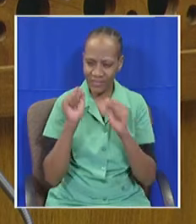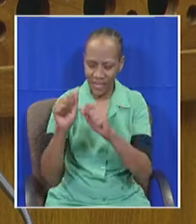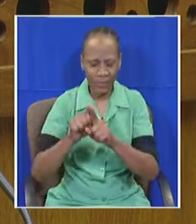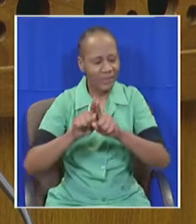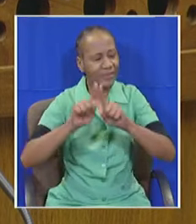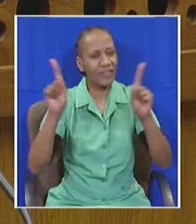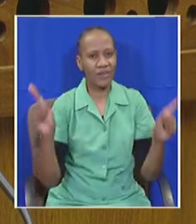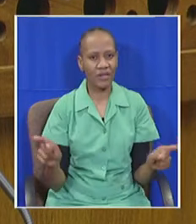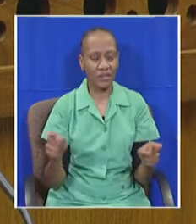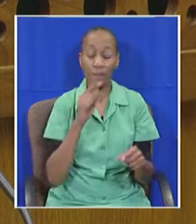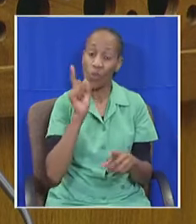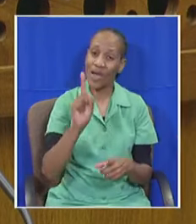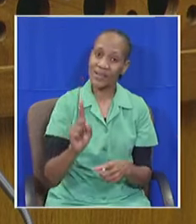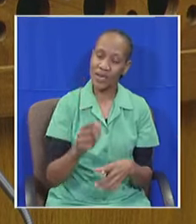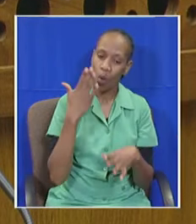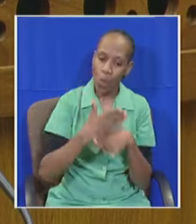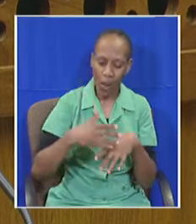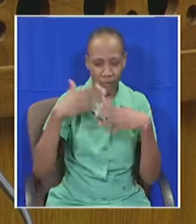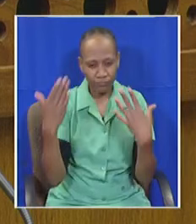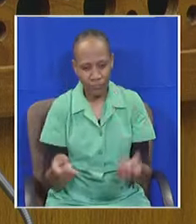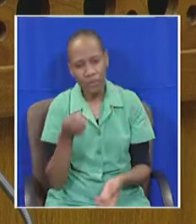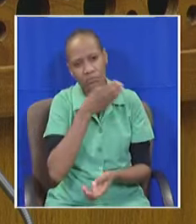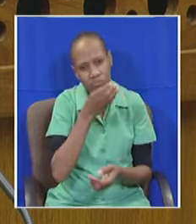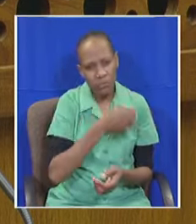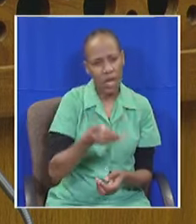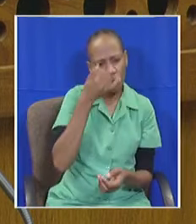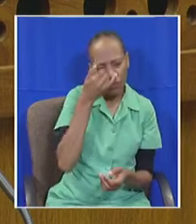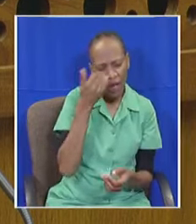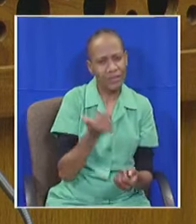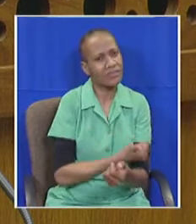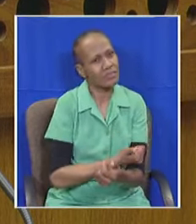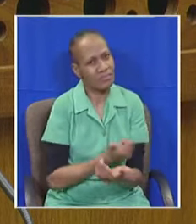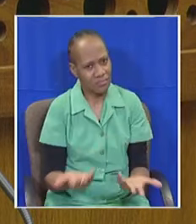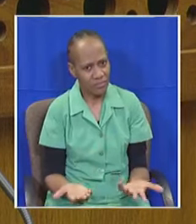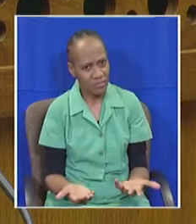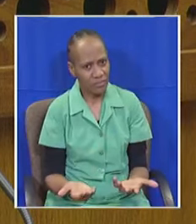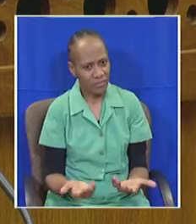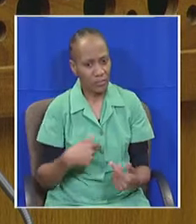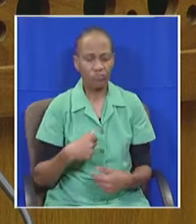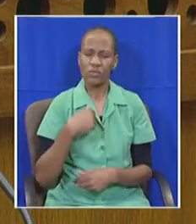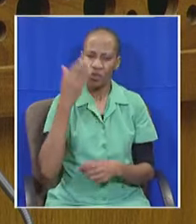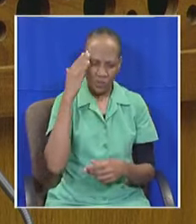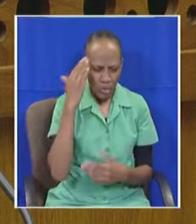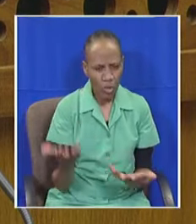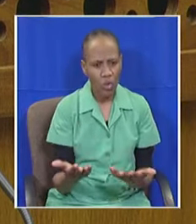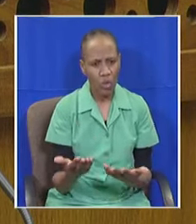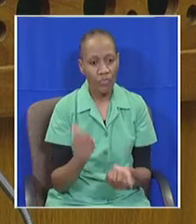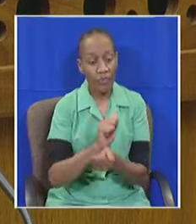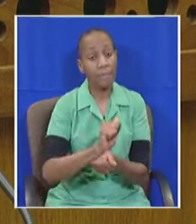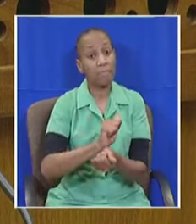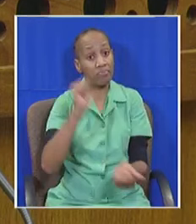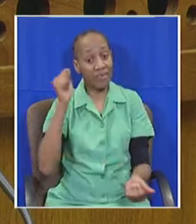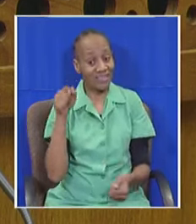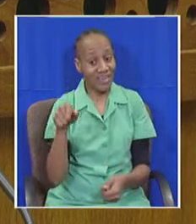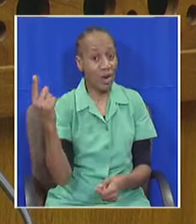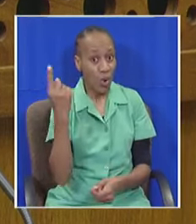high unemployment rate, alcohol and substance abuse. We understand that the political freedom on its own is